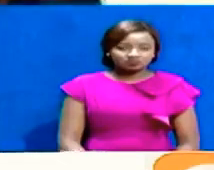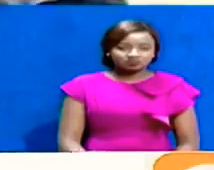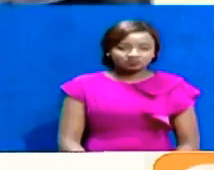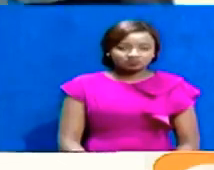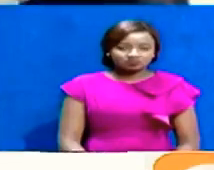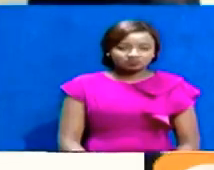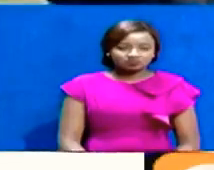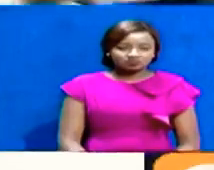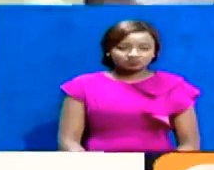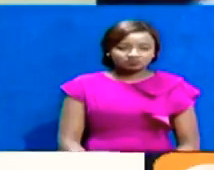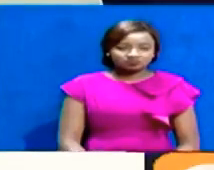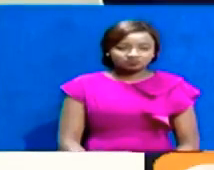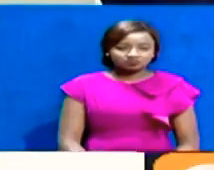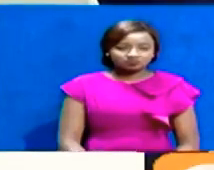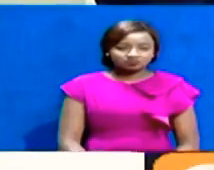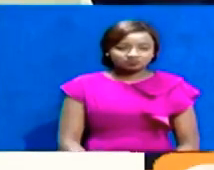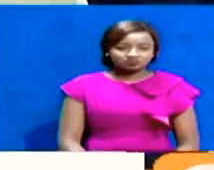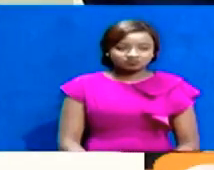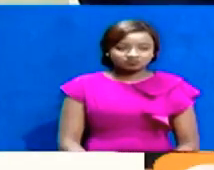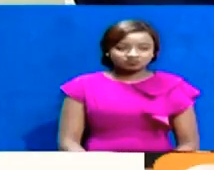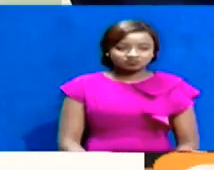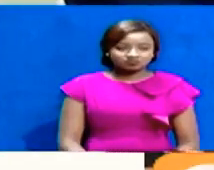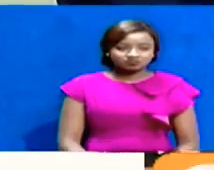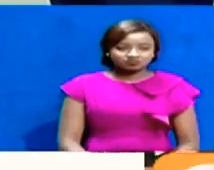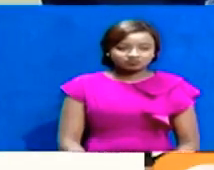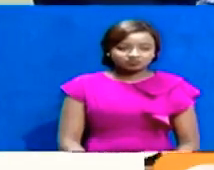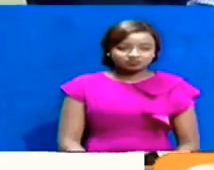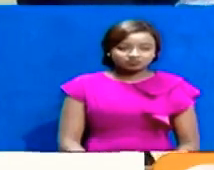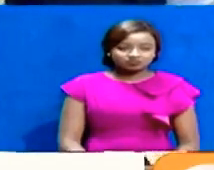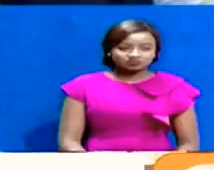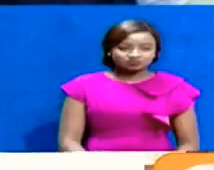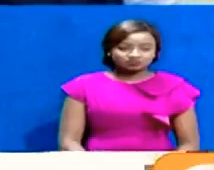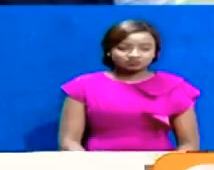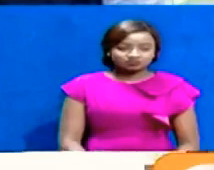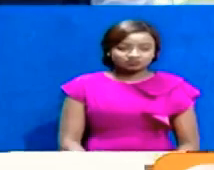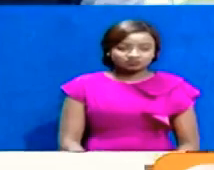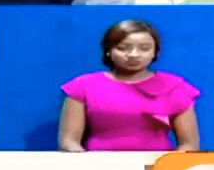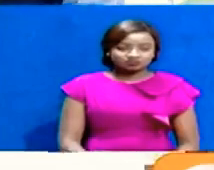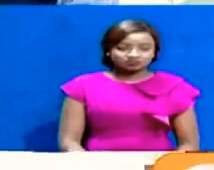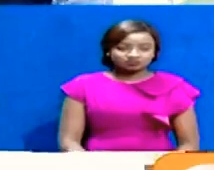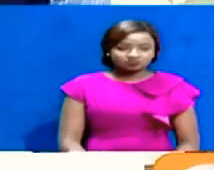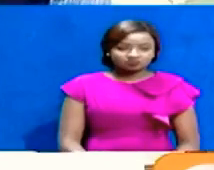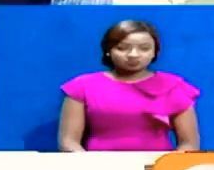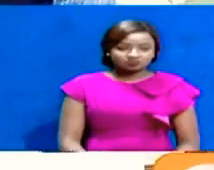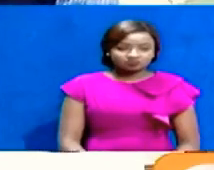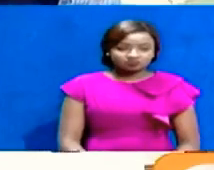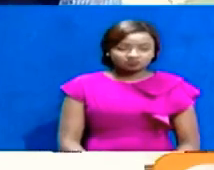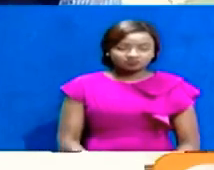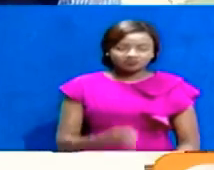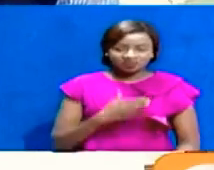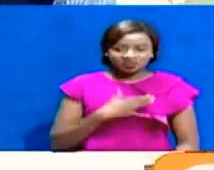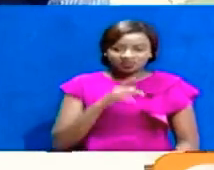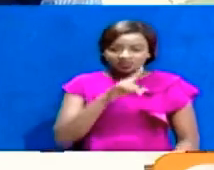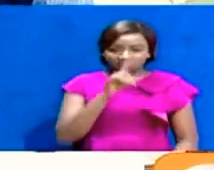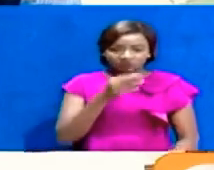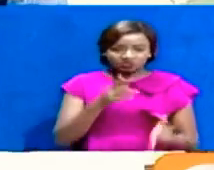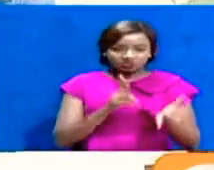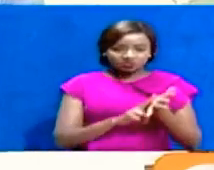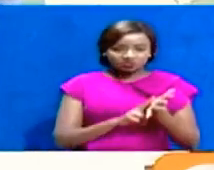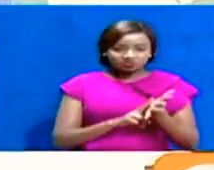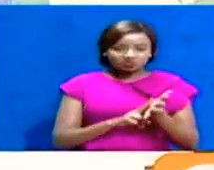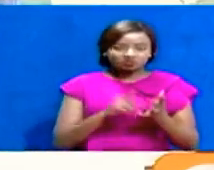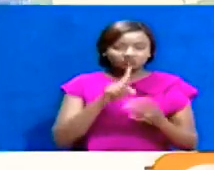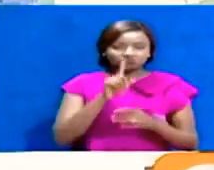question, because I did move on to... Okay. Just repeat the question as was asked from the viewer. Yes,